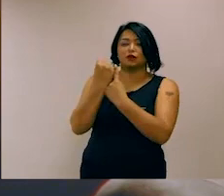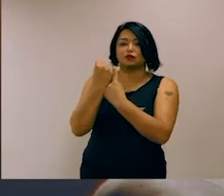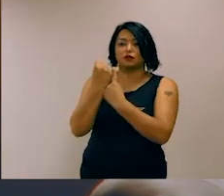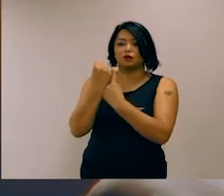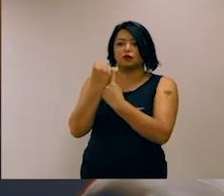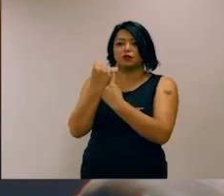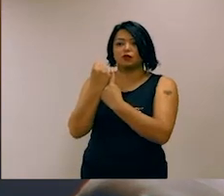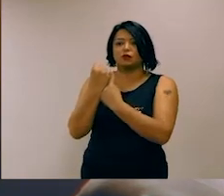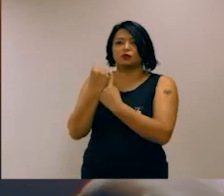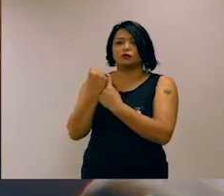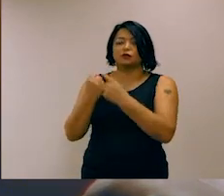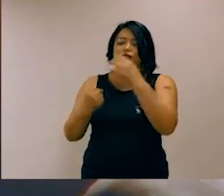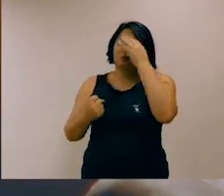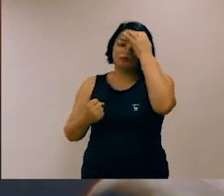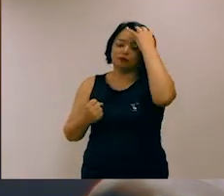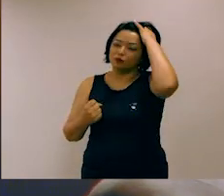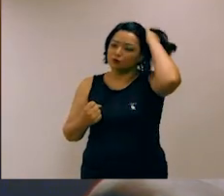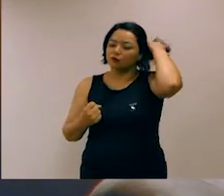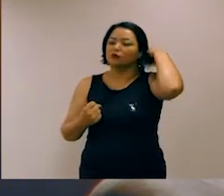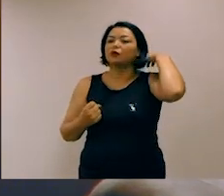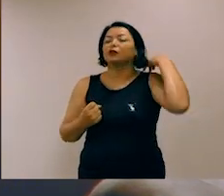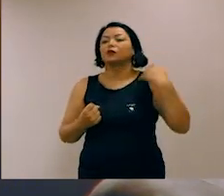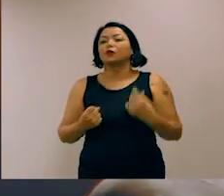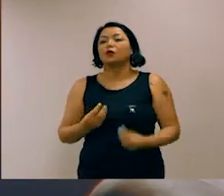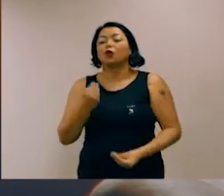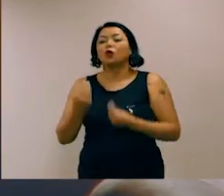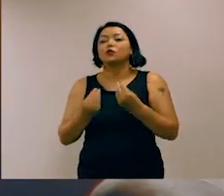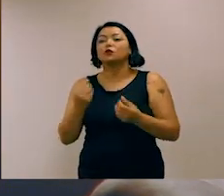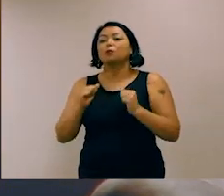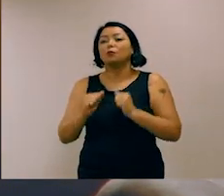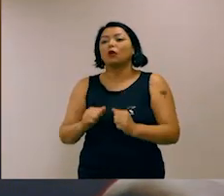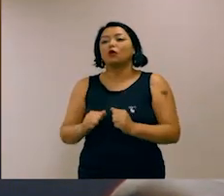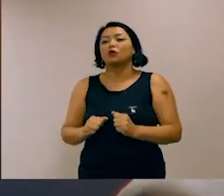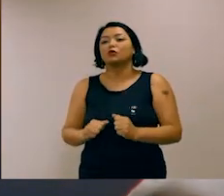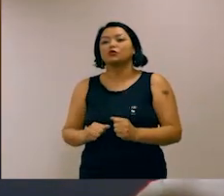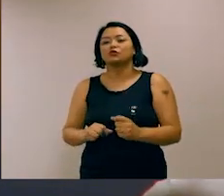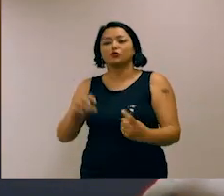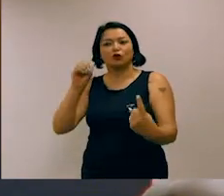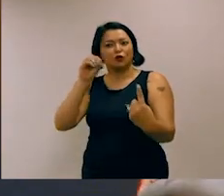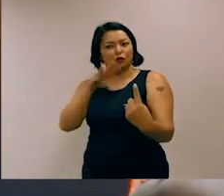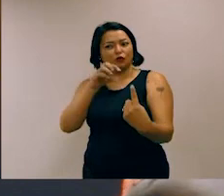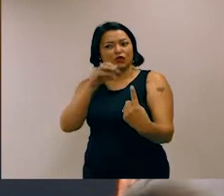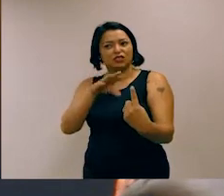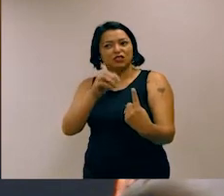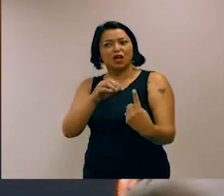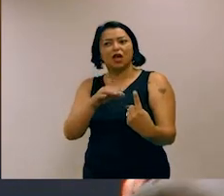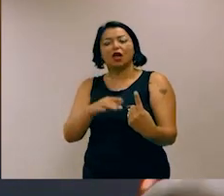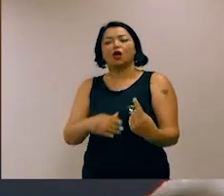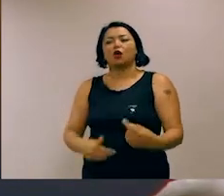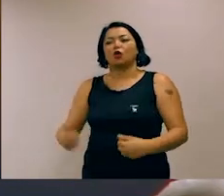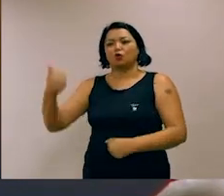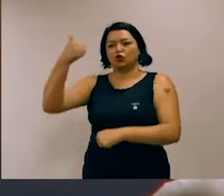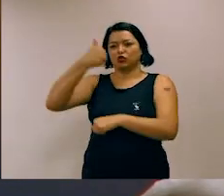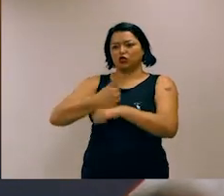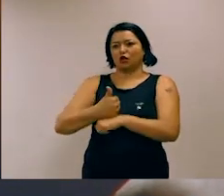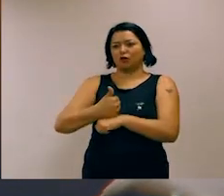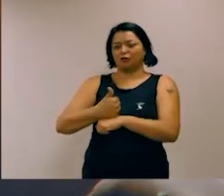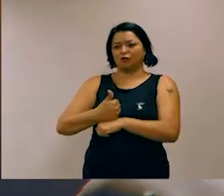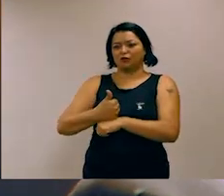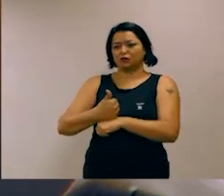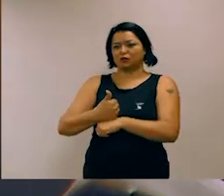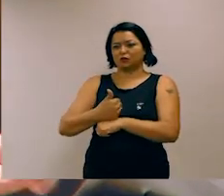how can you convince your bosses and the public servant to make a try in this case of, in this kind of